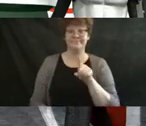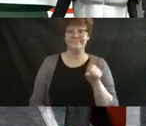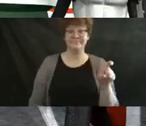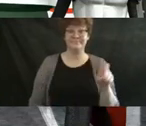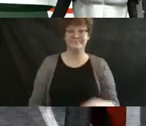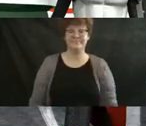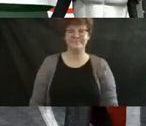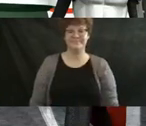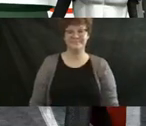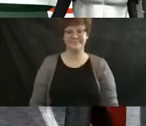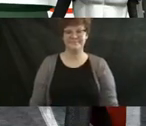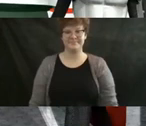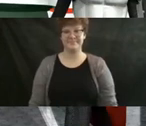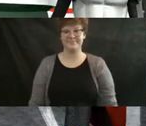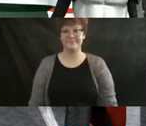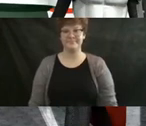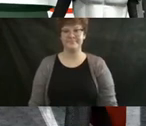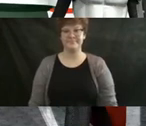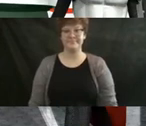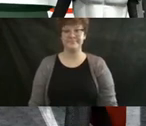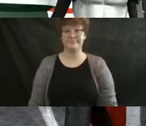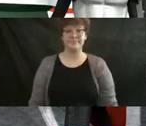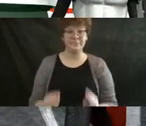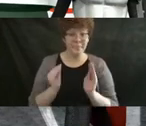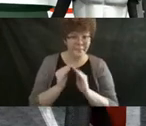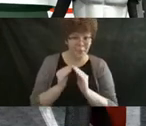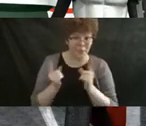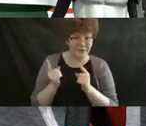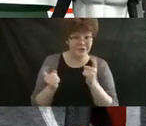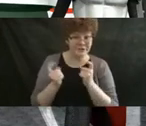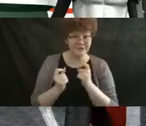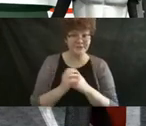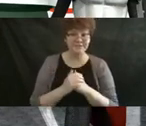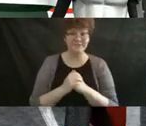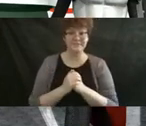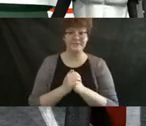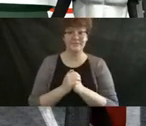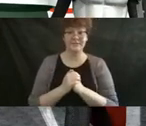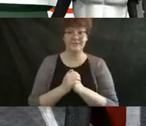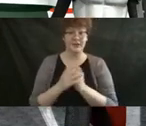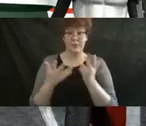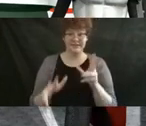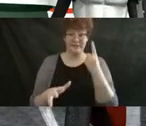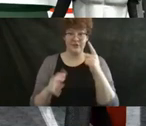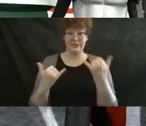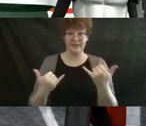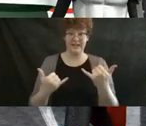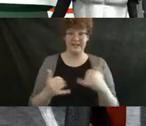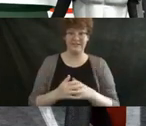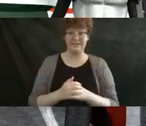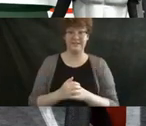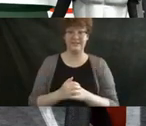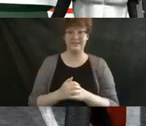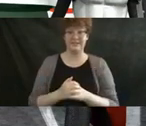So are there any more questions? or are we done for today? I guess the